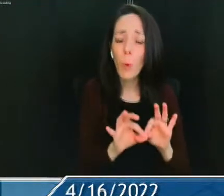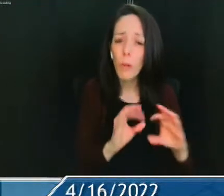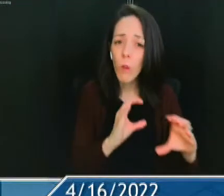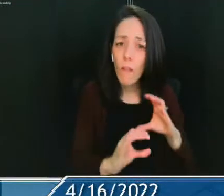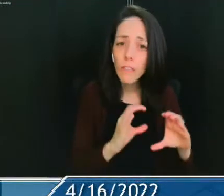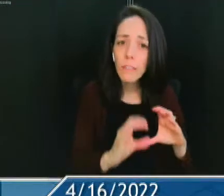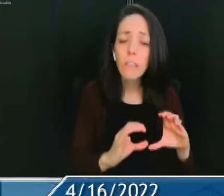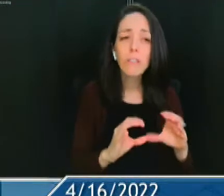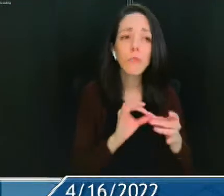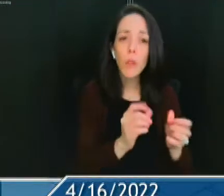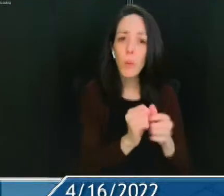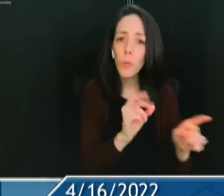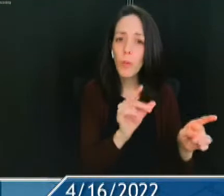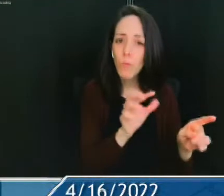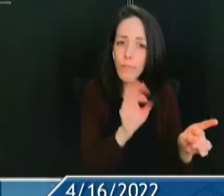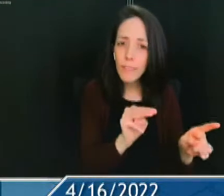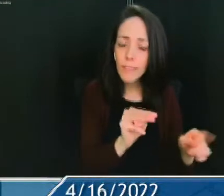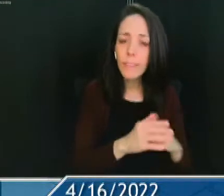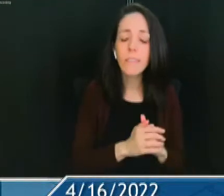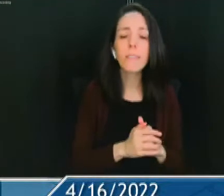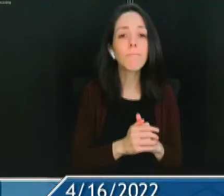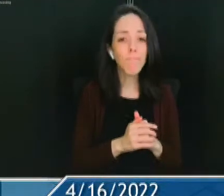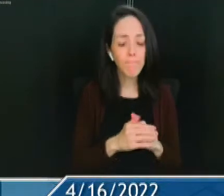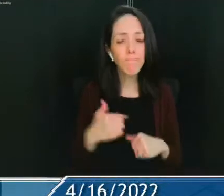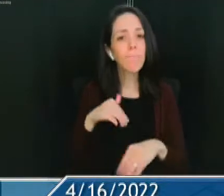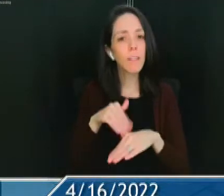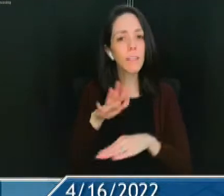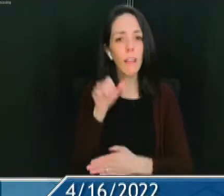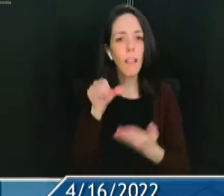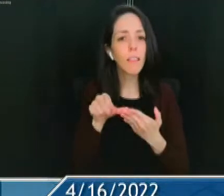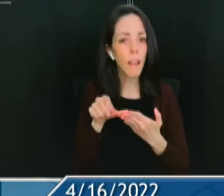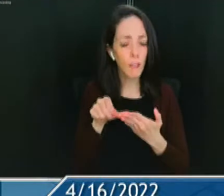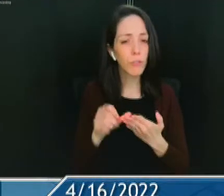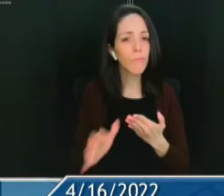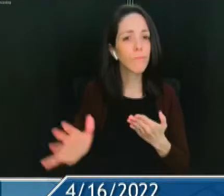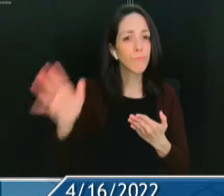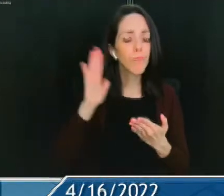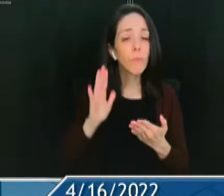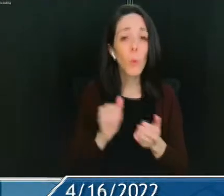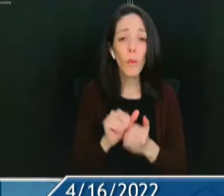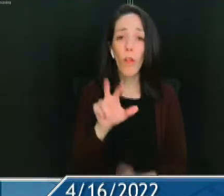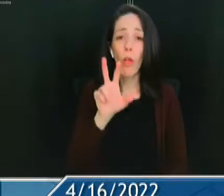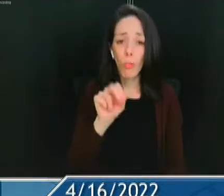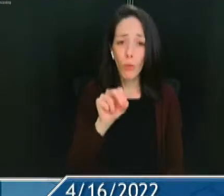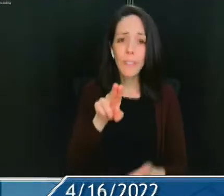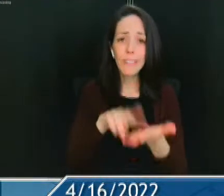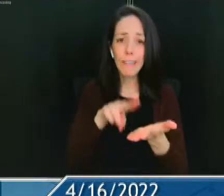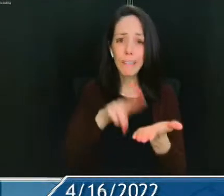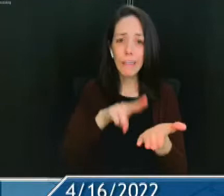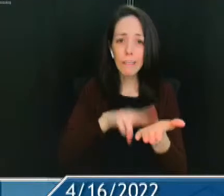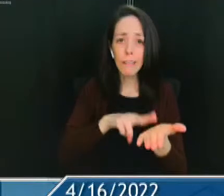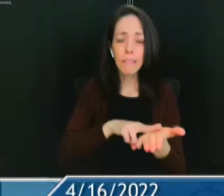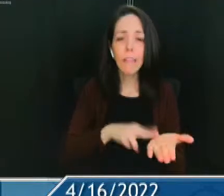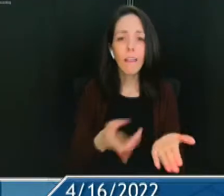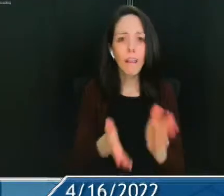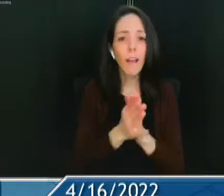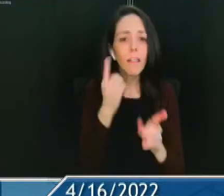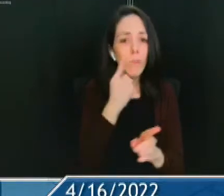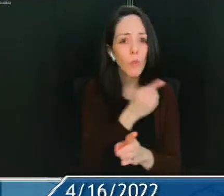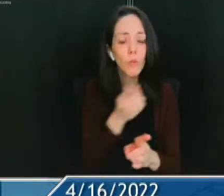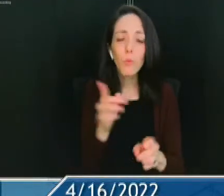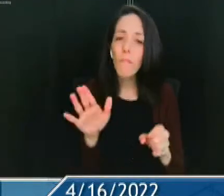Club. I delivered 2 letters in July and August 2021 with 30 co-signers to each of you to support full funding for